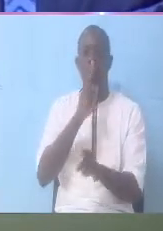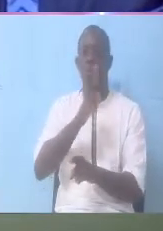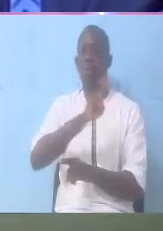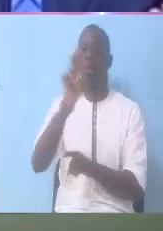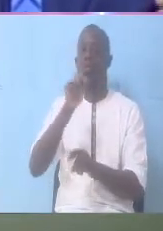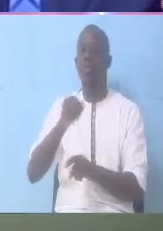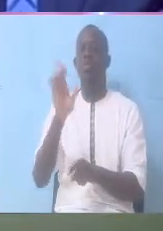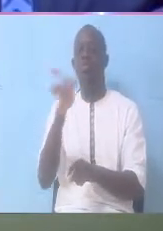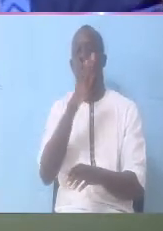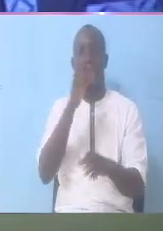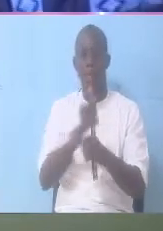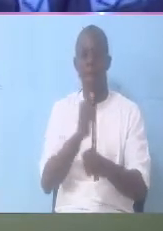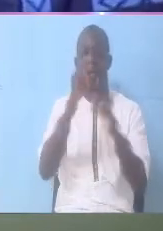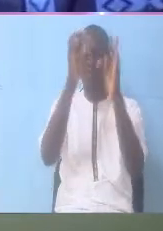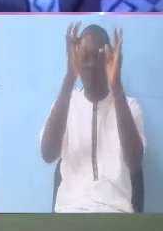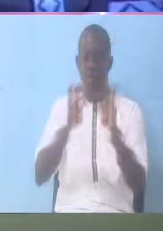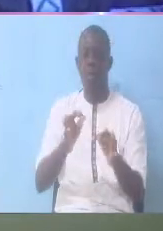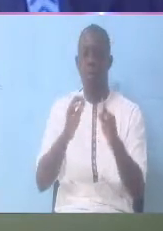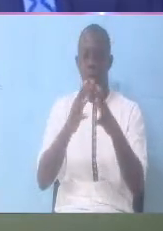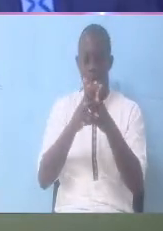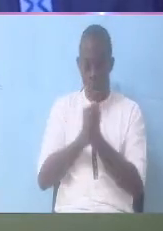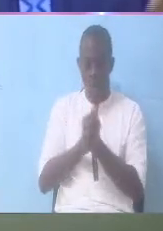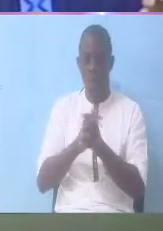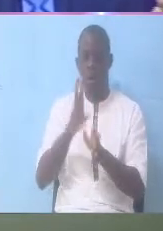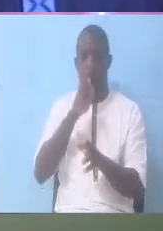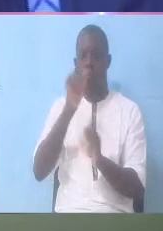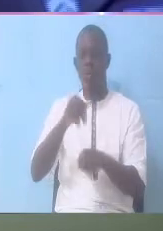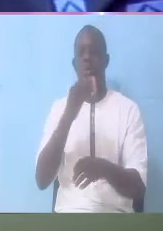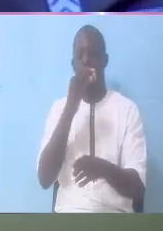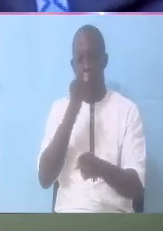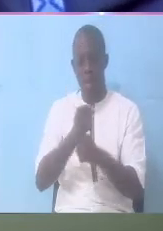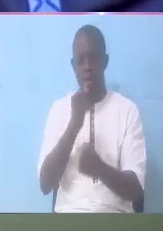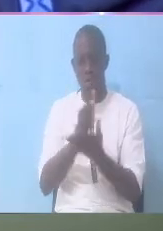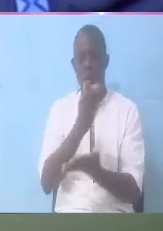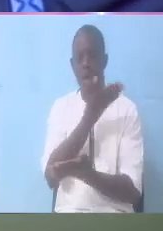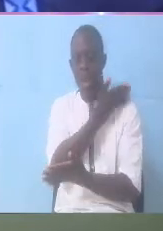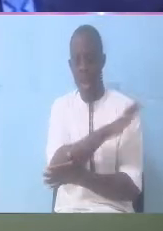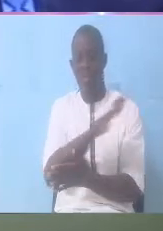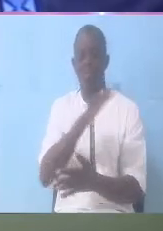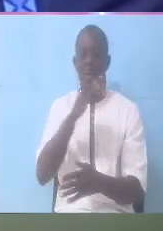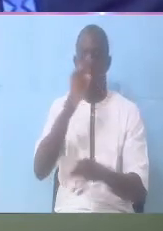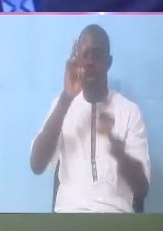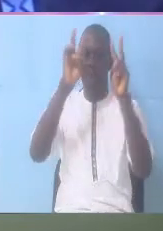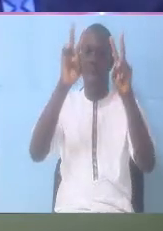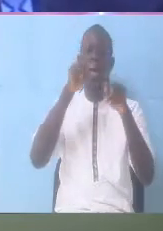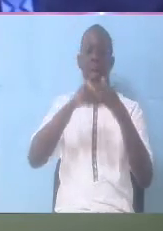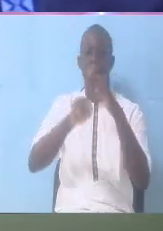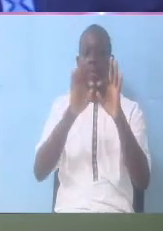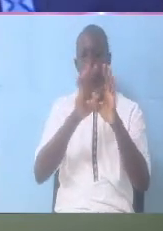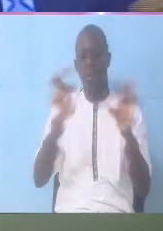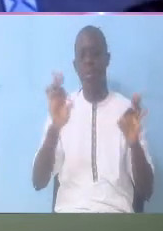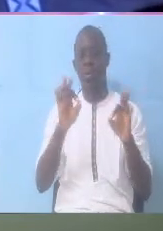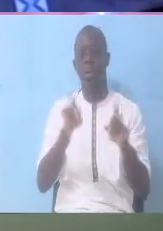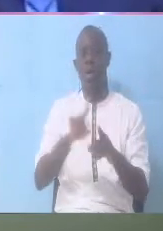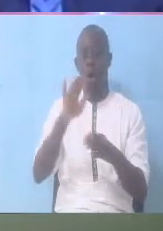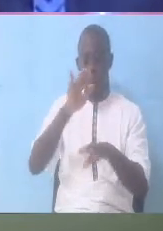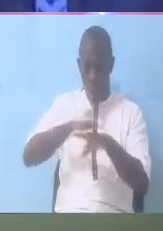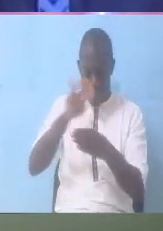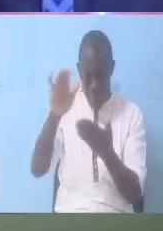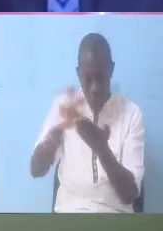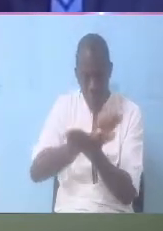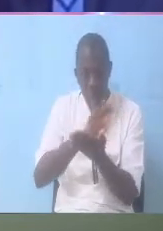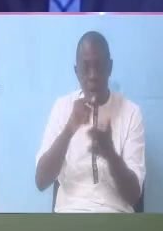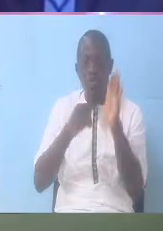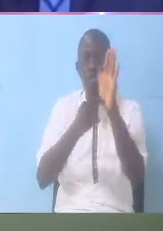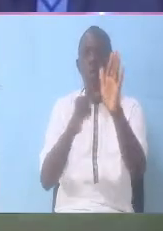go in a coalition, who was to leave Jammeh in peace? What in this document was there to show it?